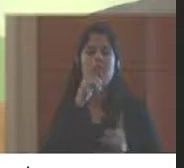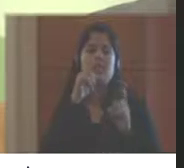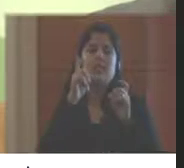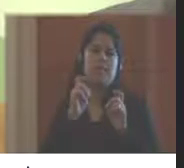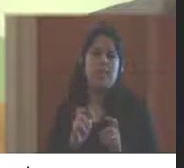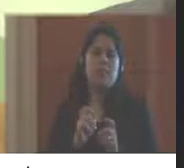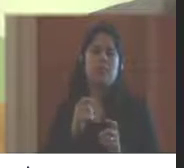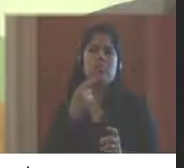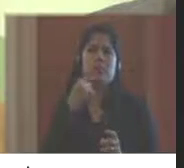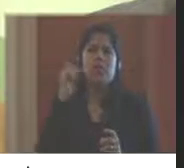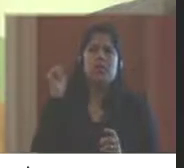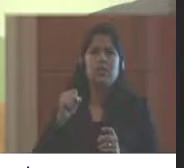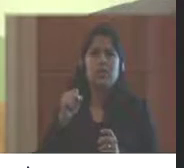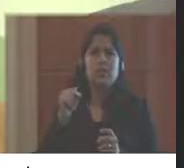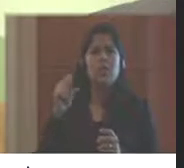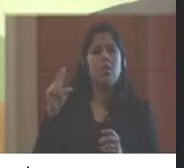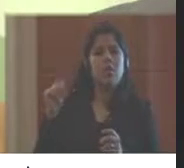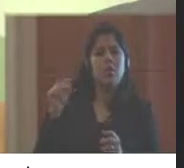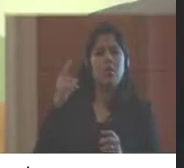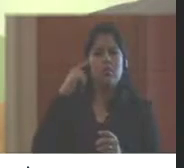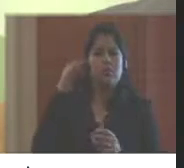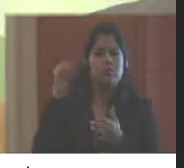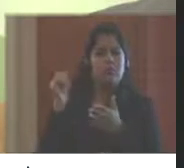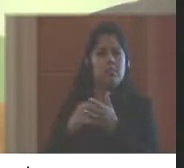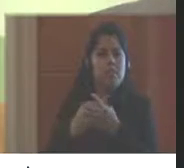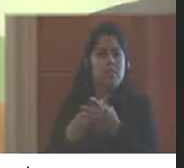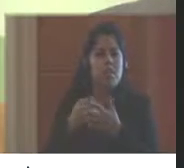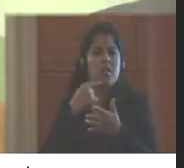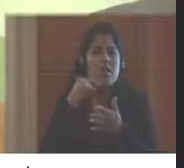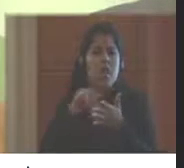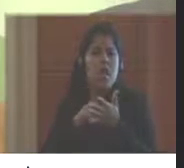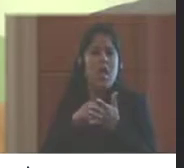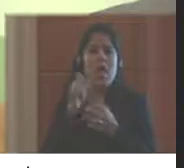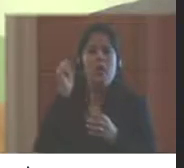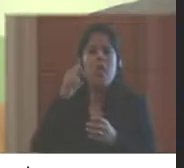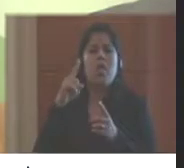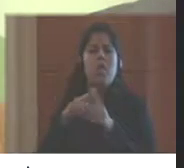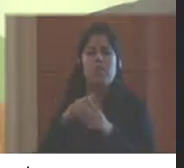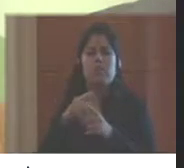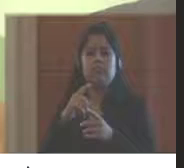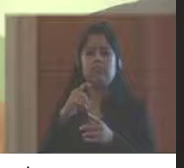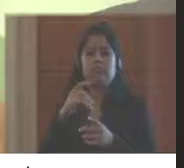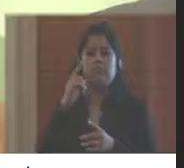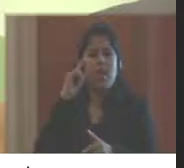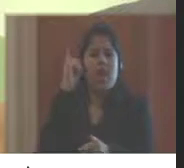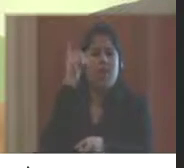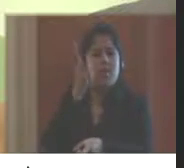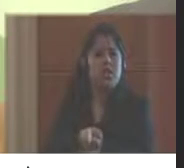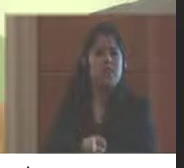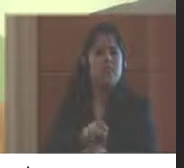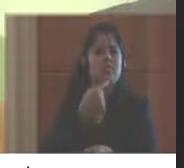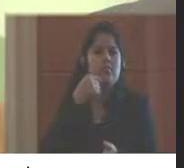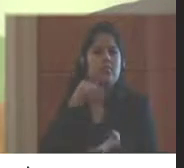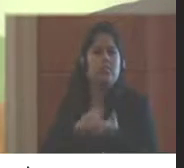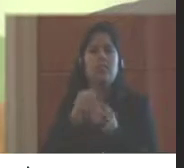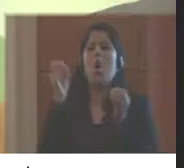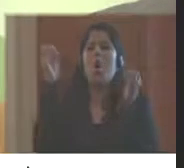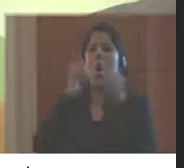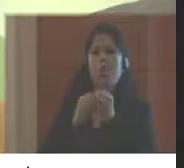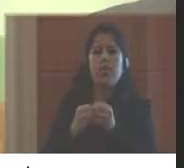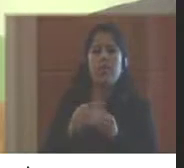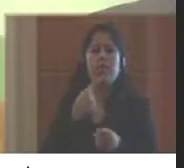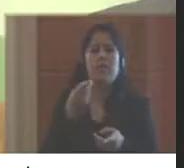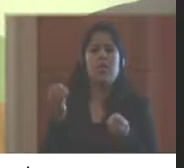there is someone who's asking if there should be fines, penalties, so that this doesn't